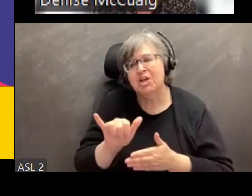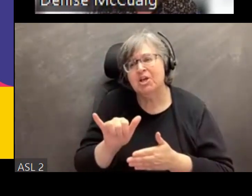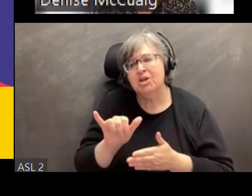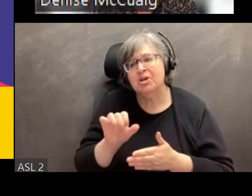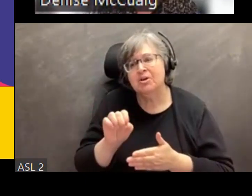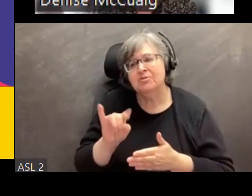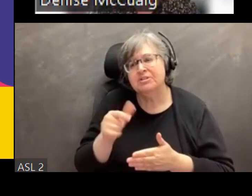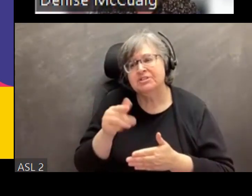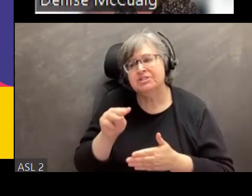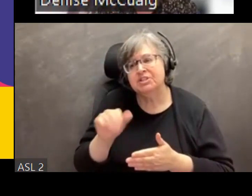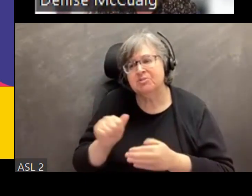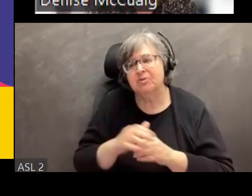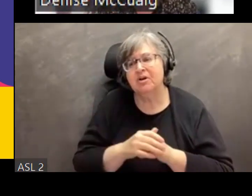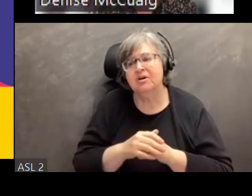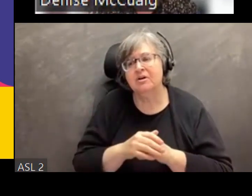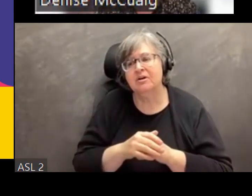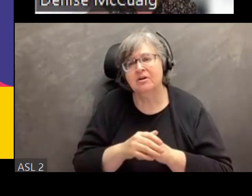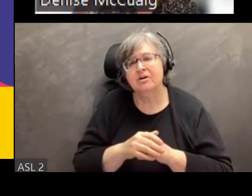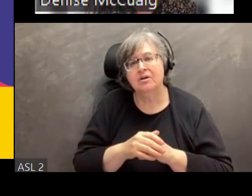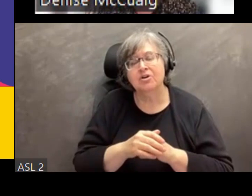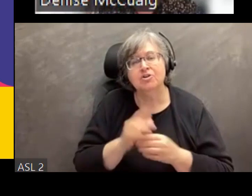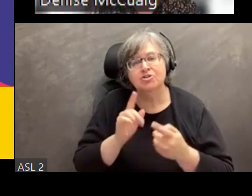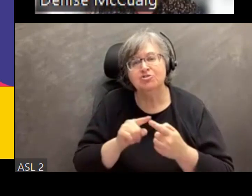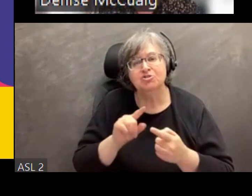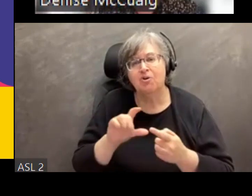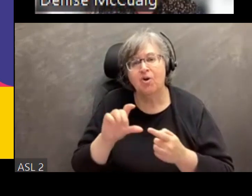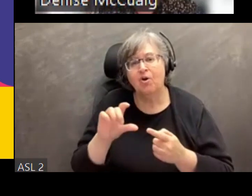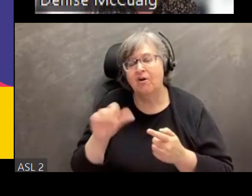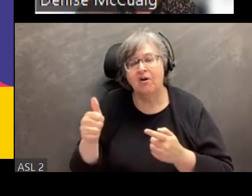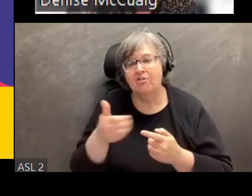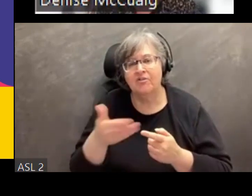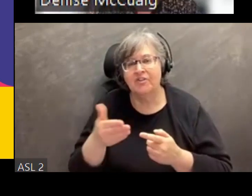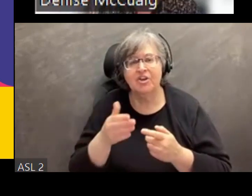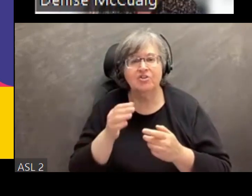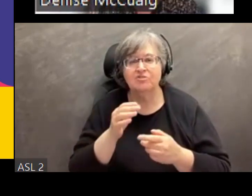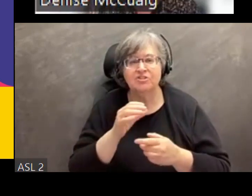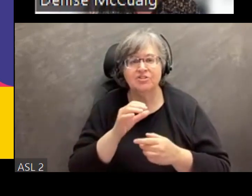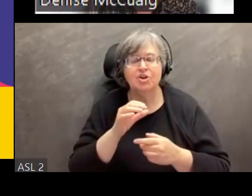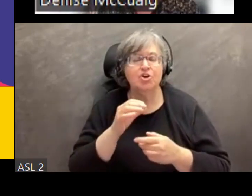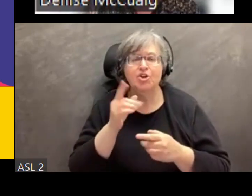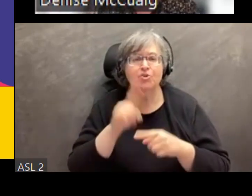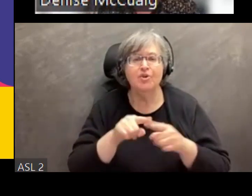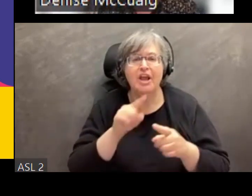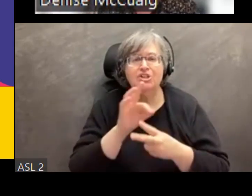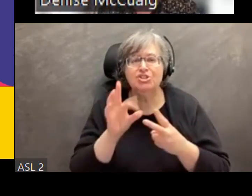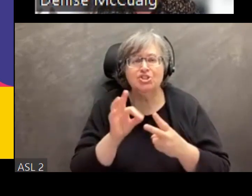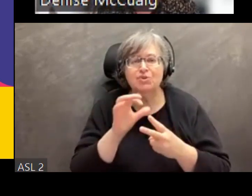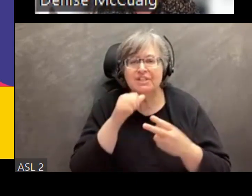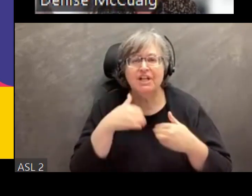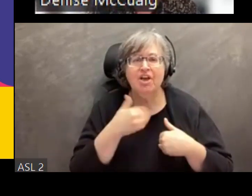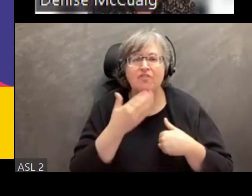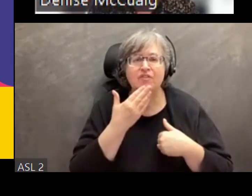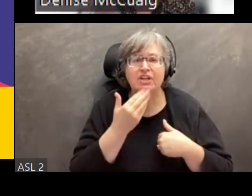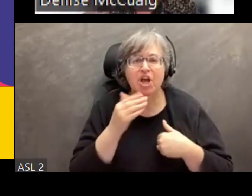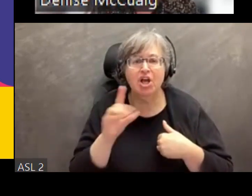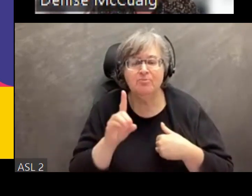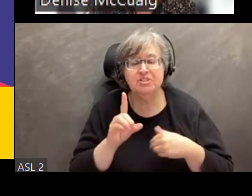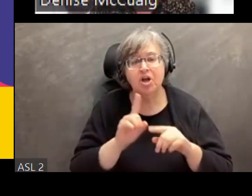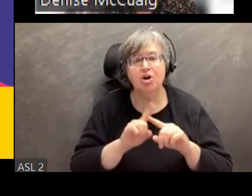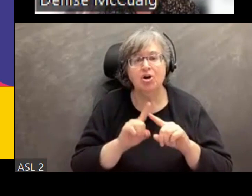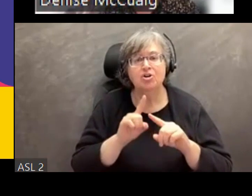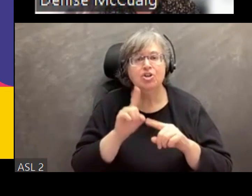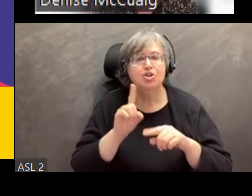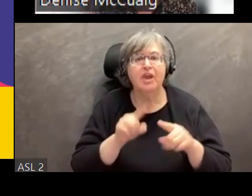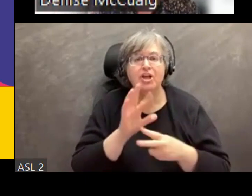other illnesses. So no one implies that you can choose not to have cancer or choose not to have diabetes, but there's that